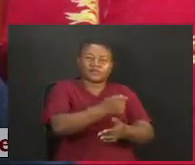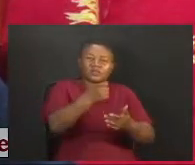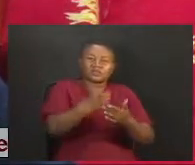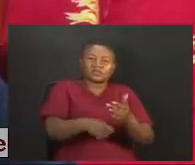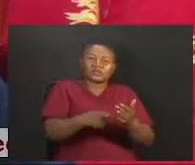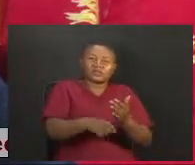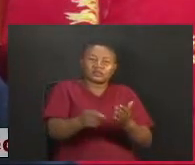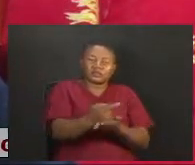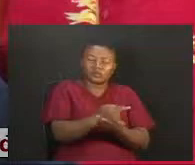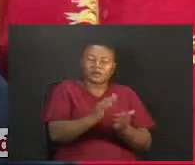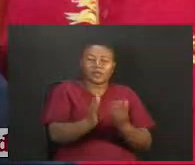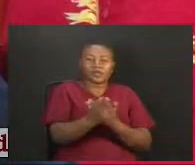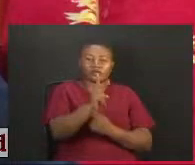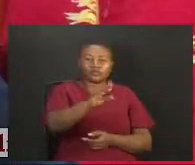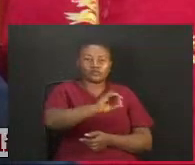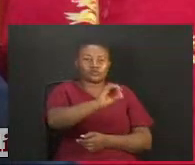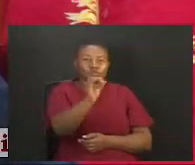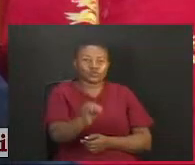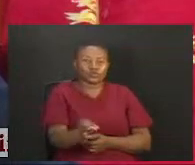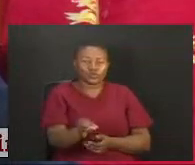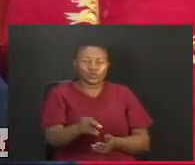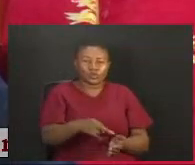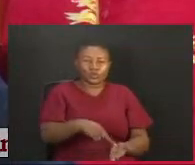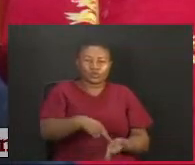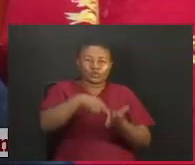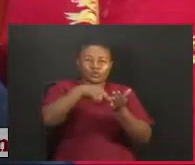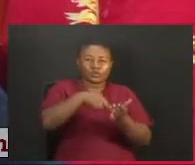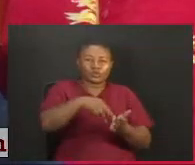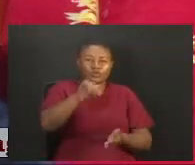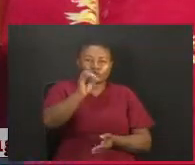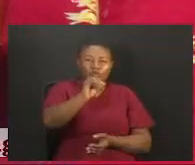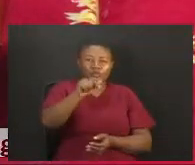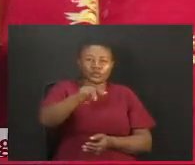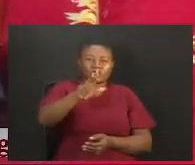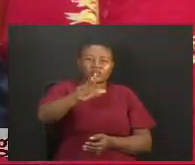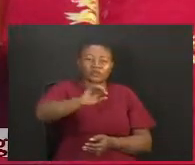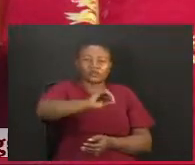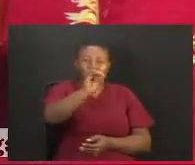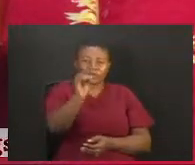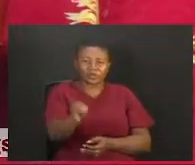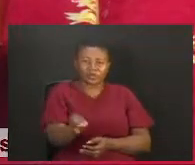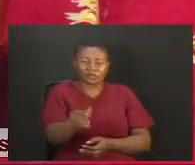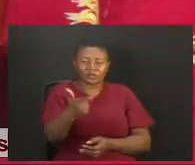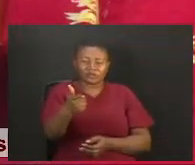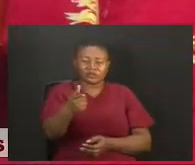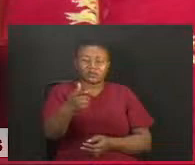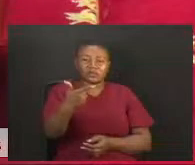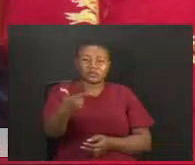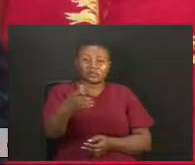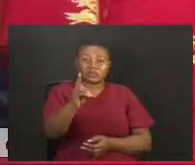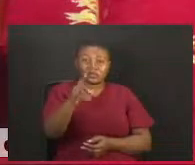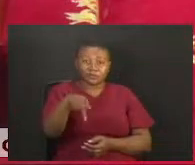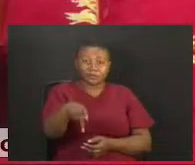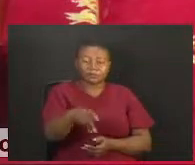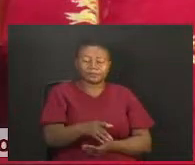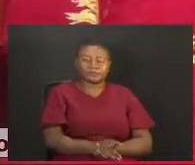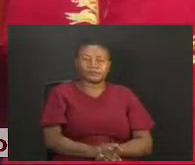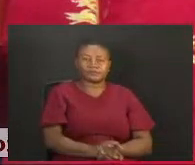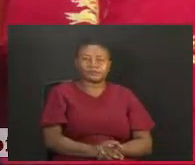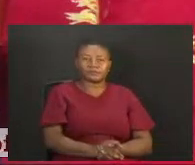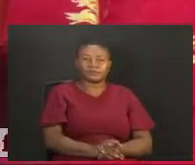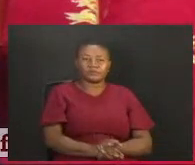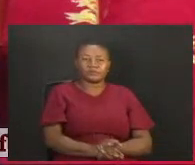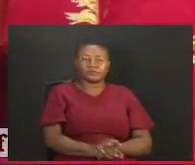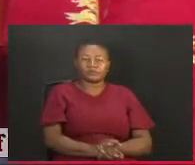by 2%, representing 0.3% of GDP. Mr. Speaker,